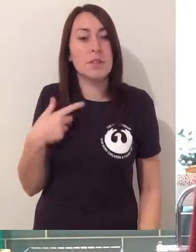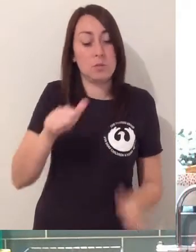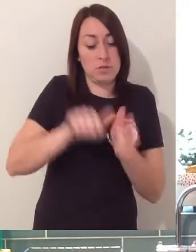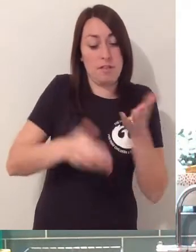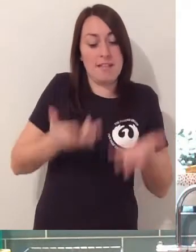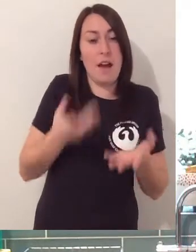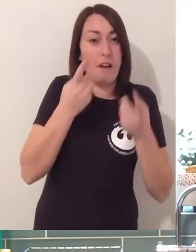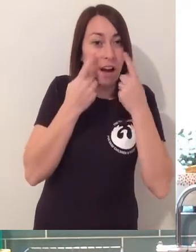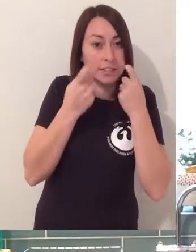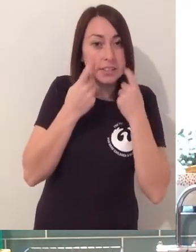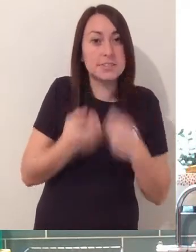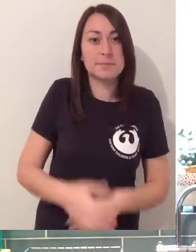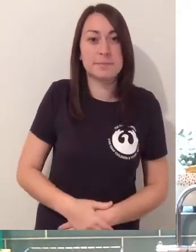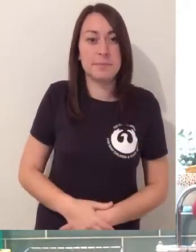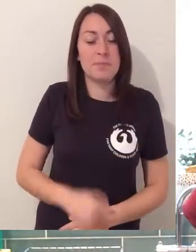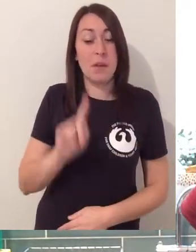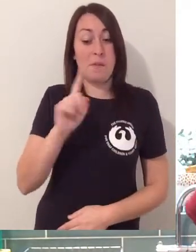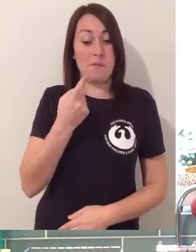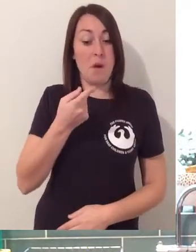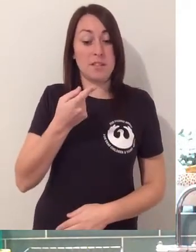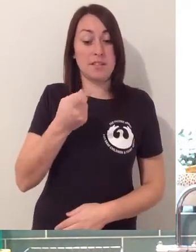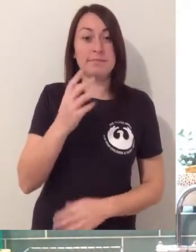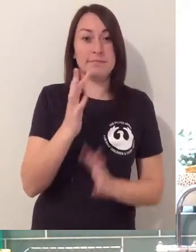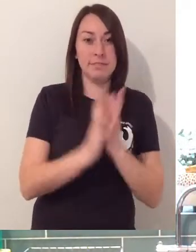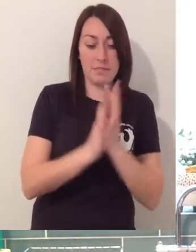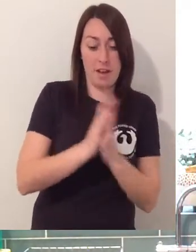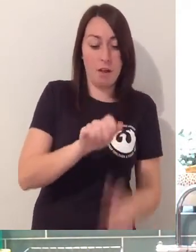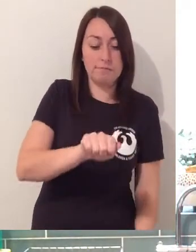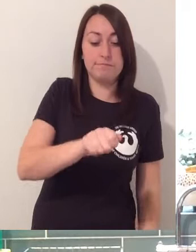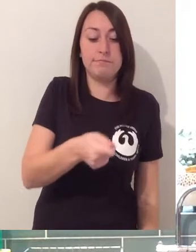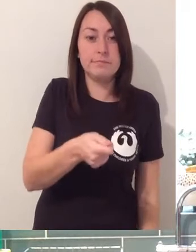onions. So the first thing you want to do is pop your hob on.